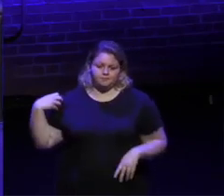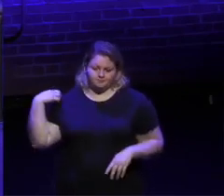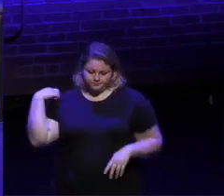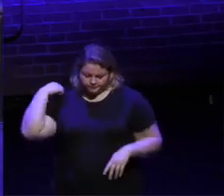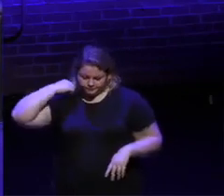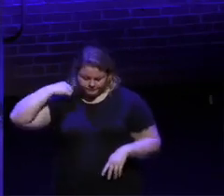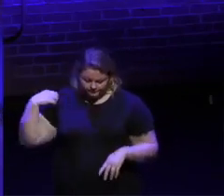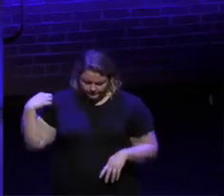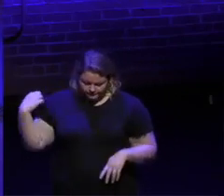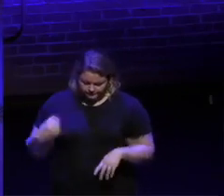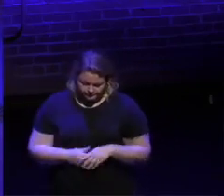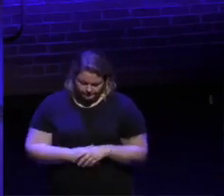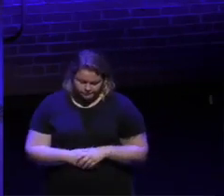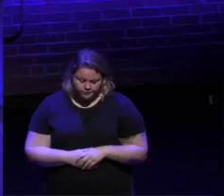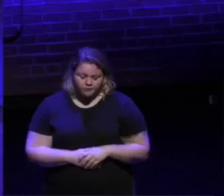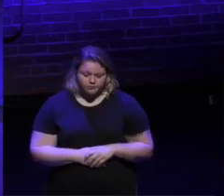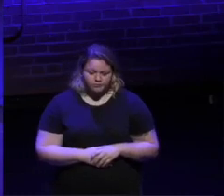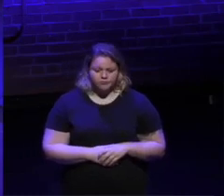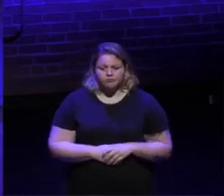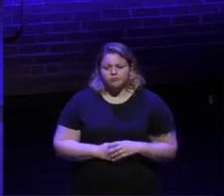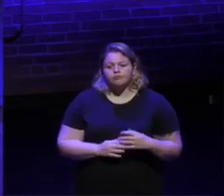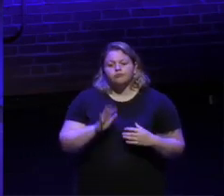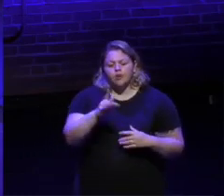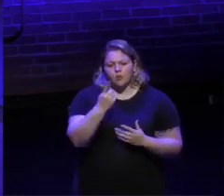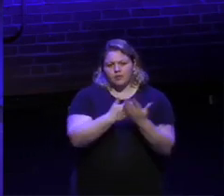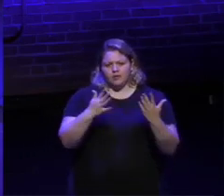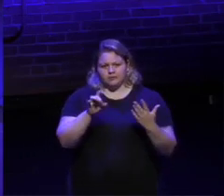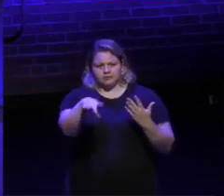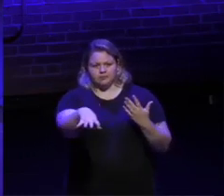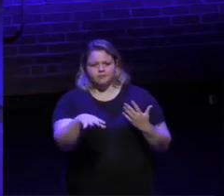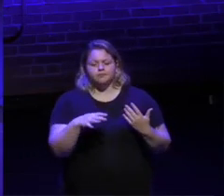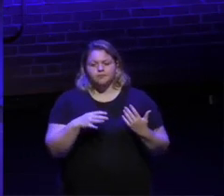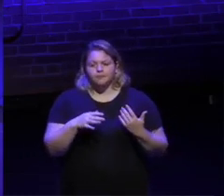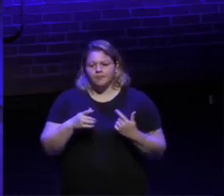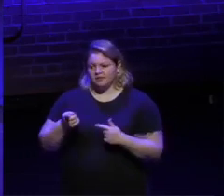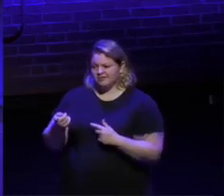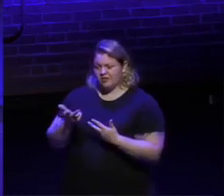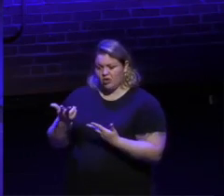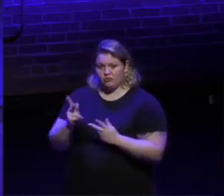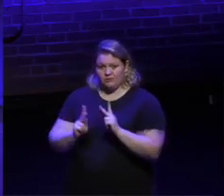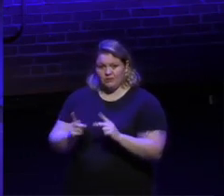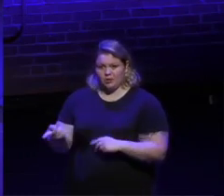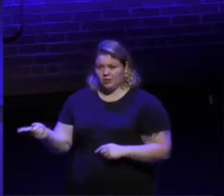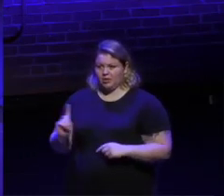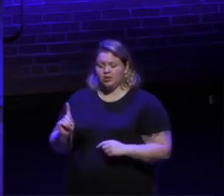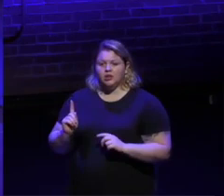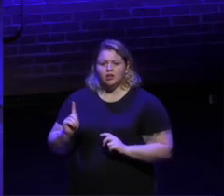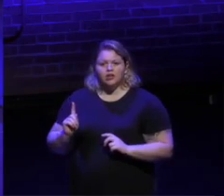Before we really get going, I am mindful of who is represented on this stage and who is